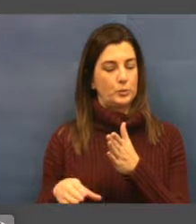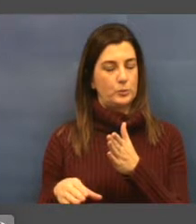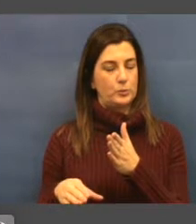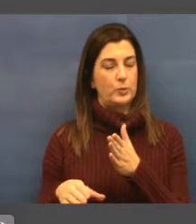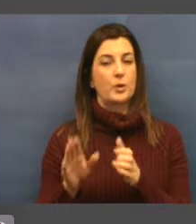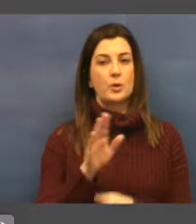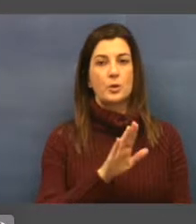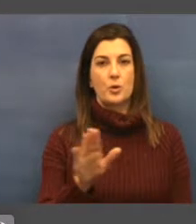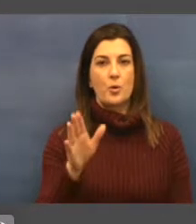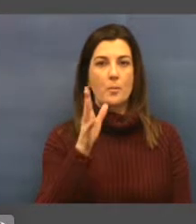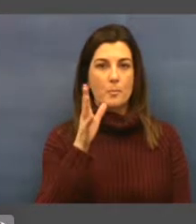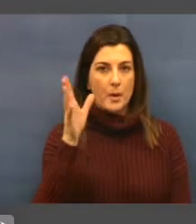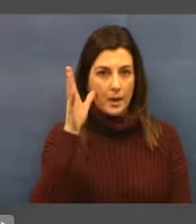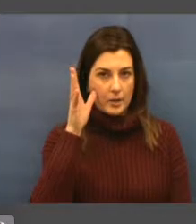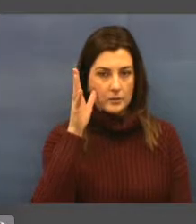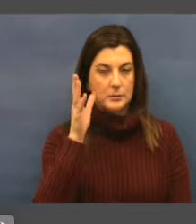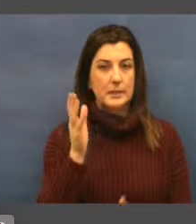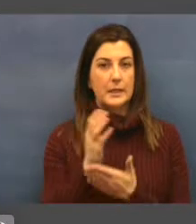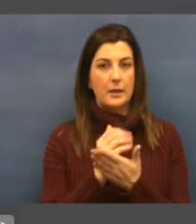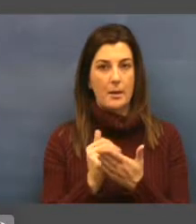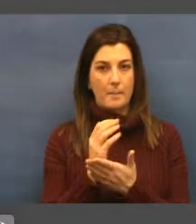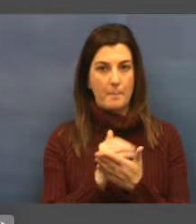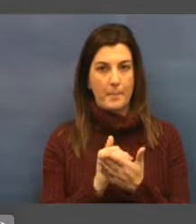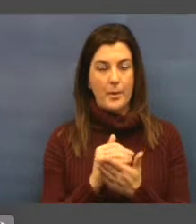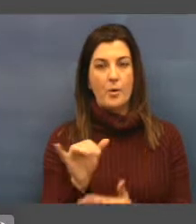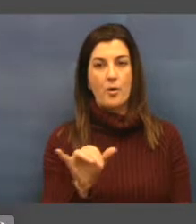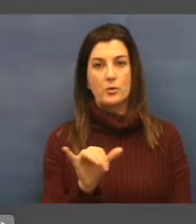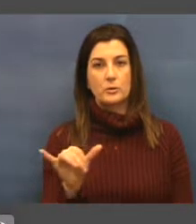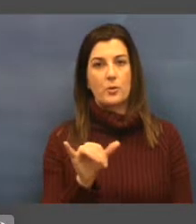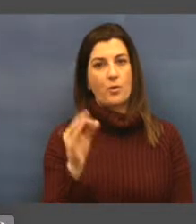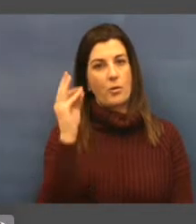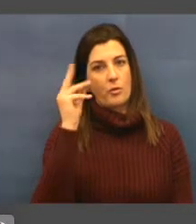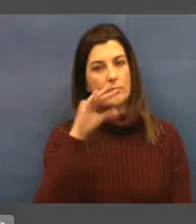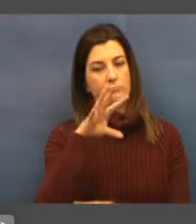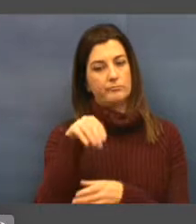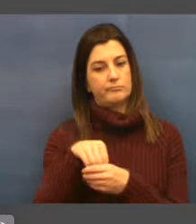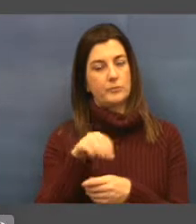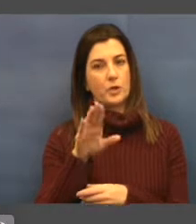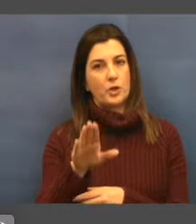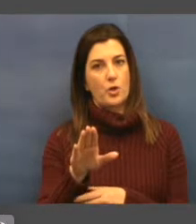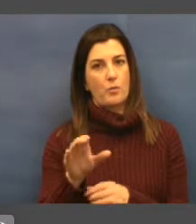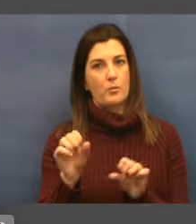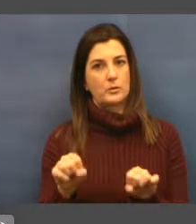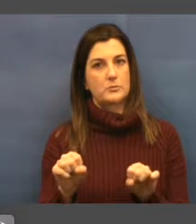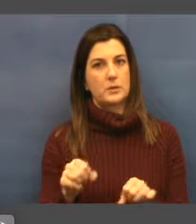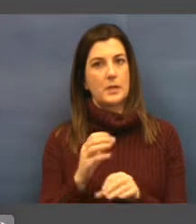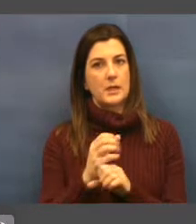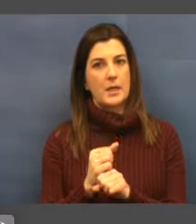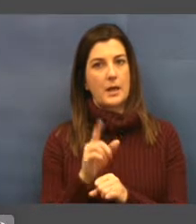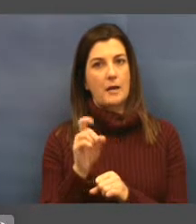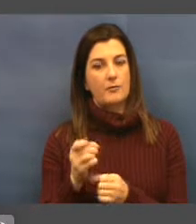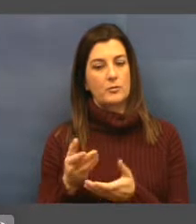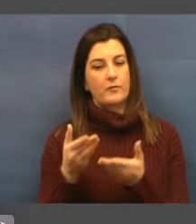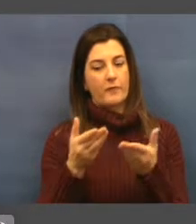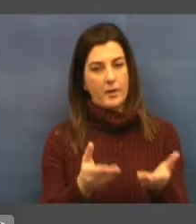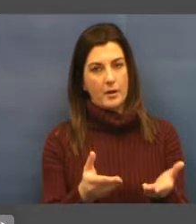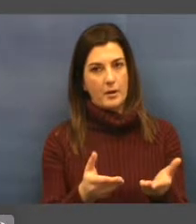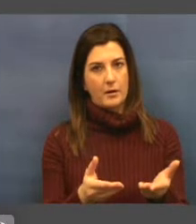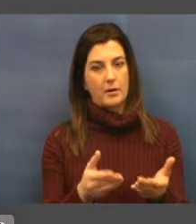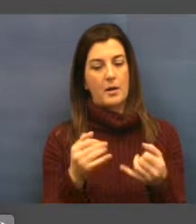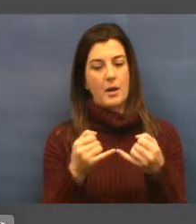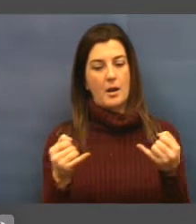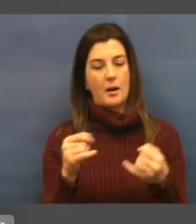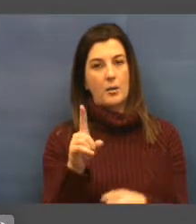your parents' income will be considered in your eligibility, so you will need to provide